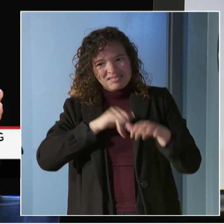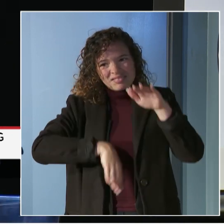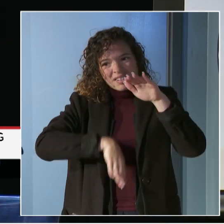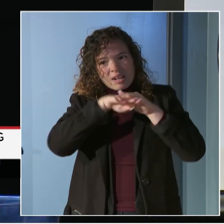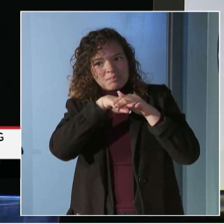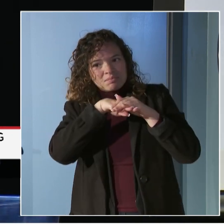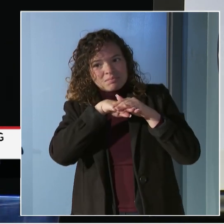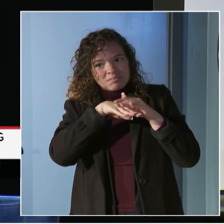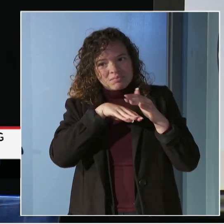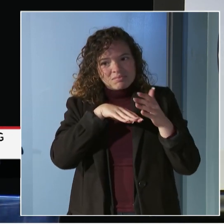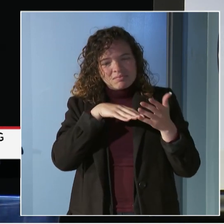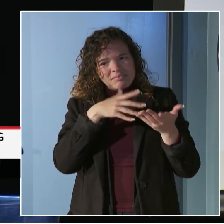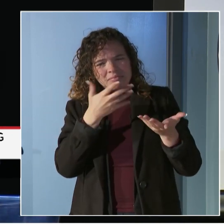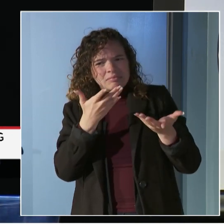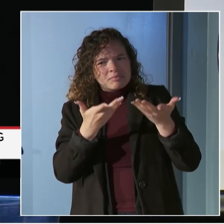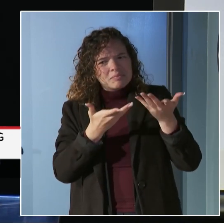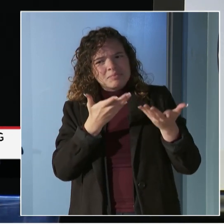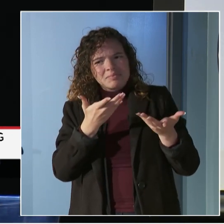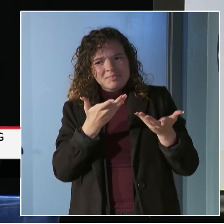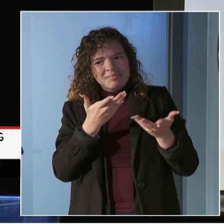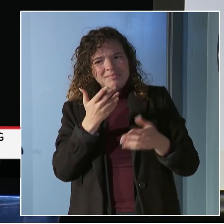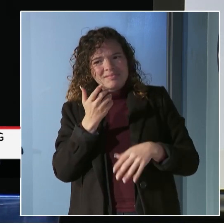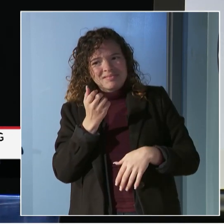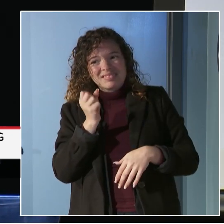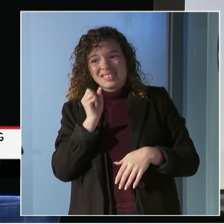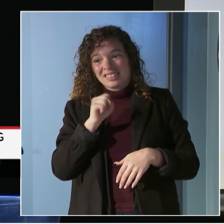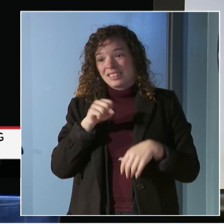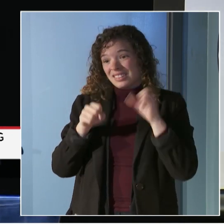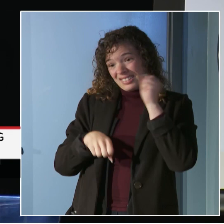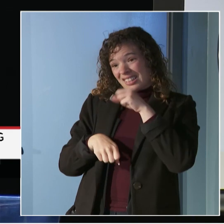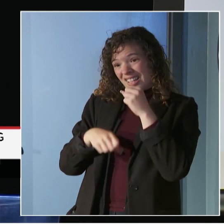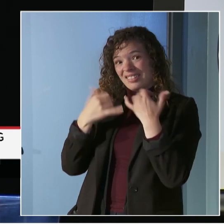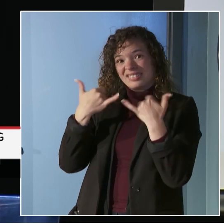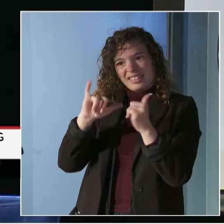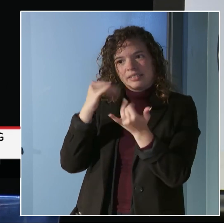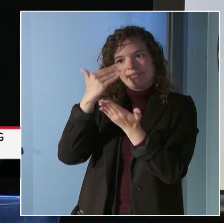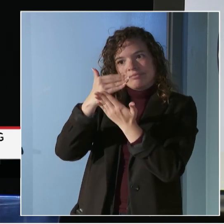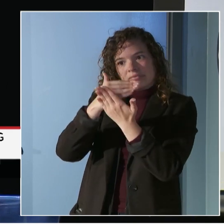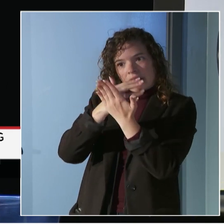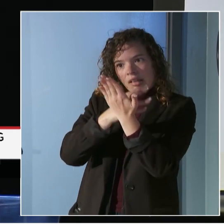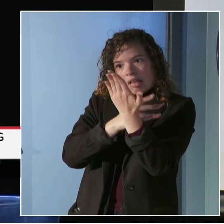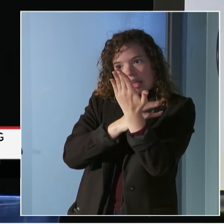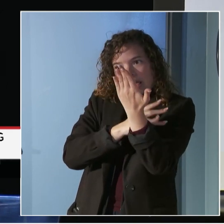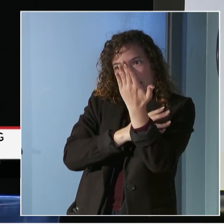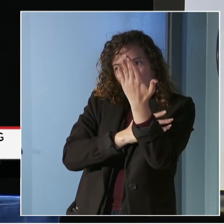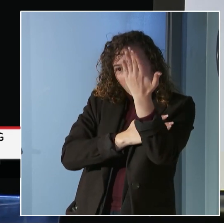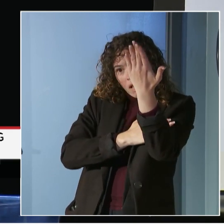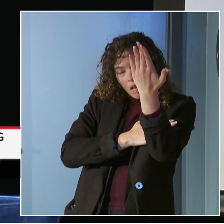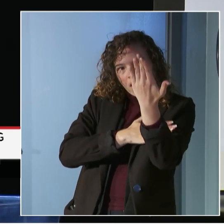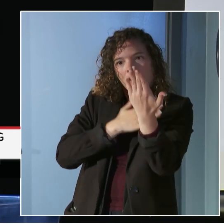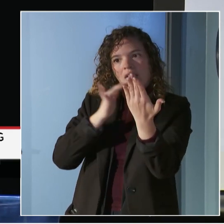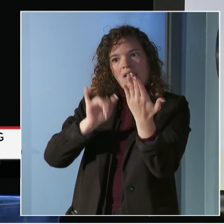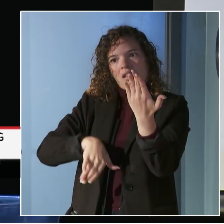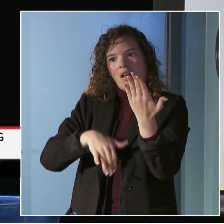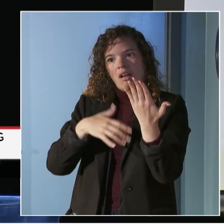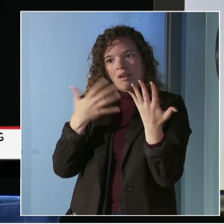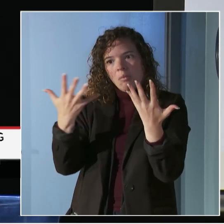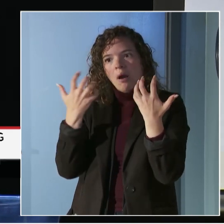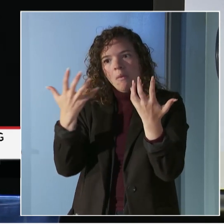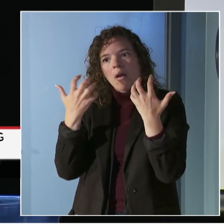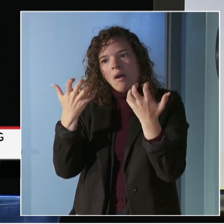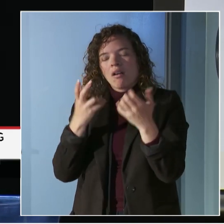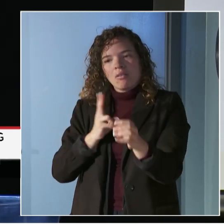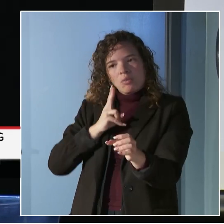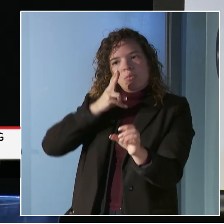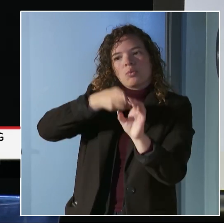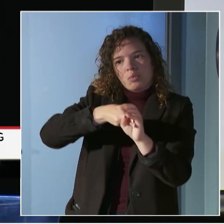I told him about our growing wait lists of affordable arts programs and how our alumni come back and keep telling us